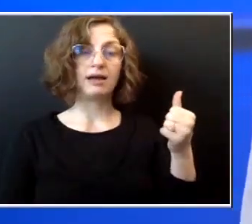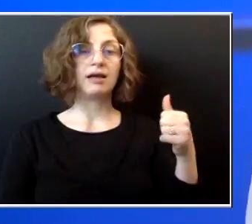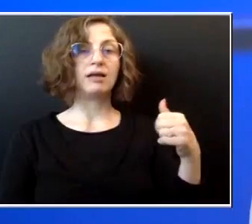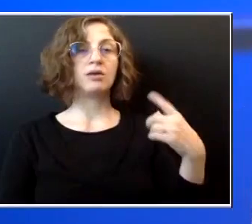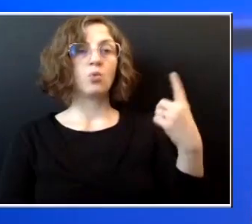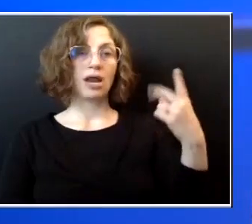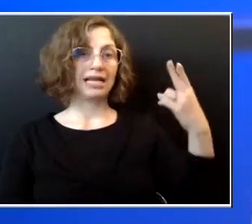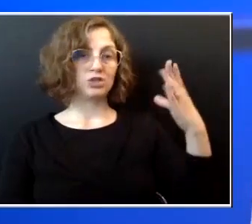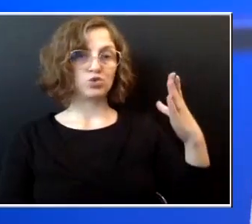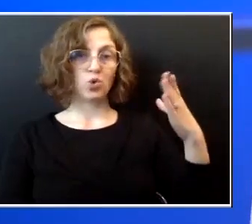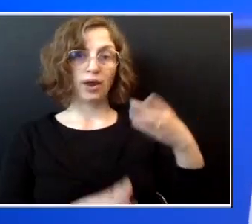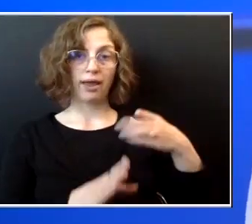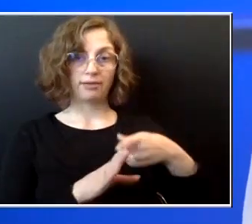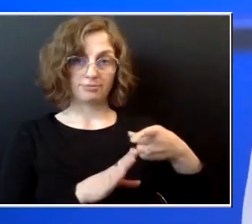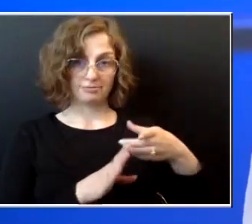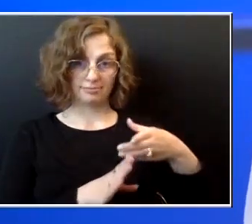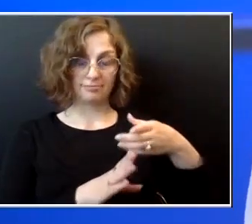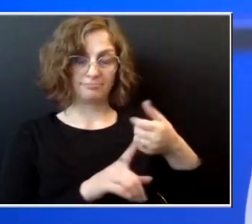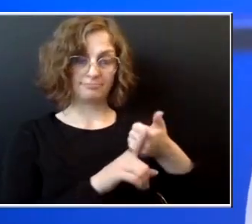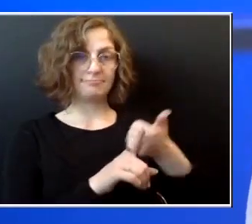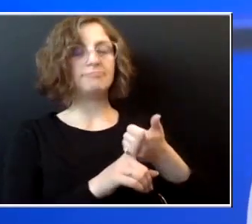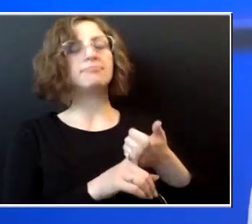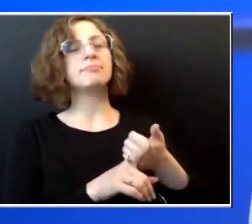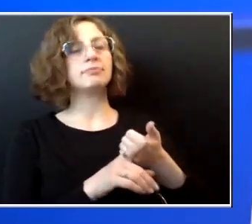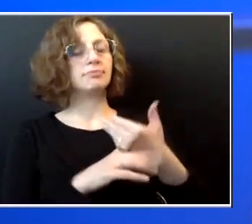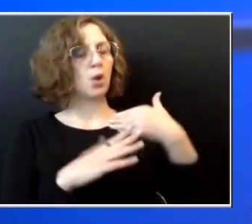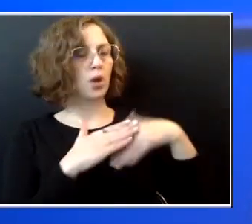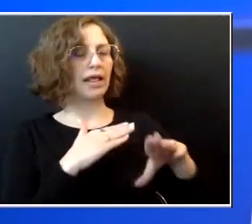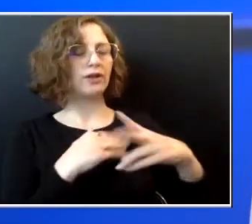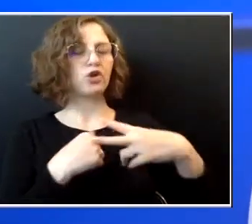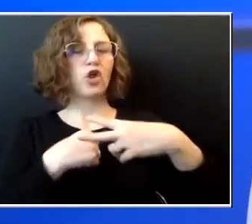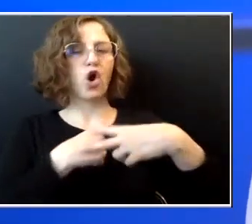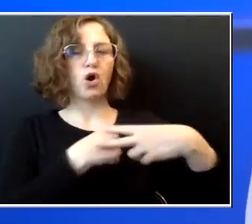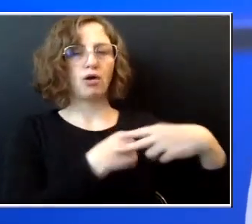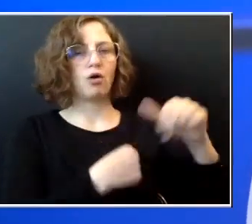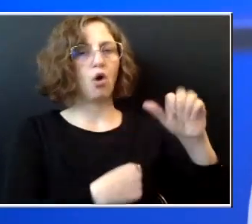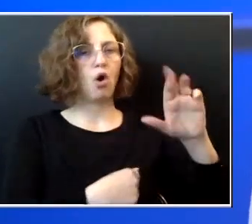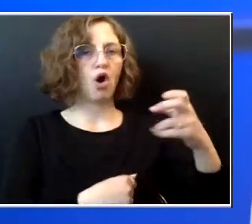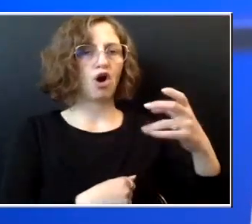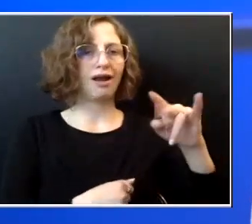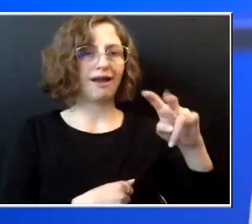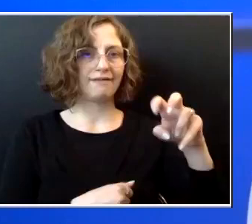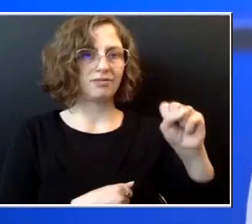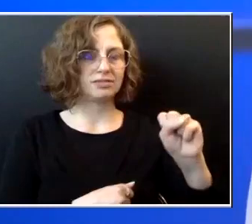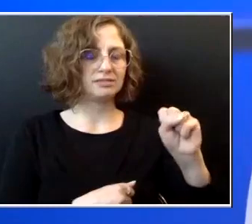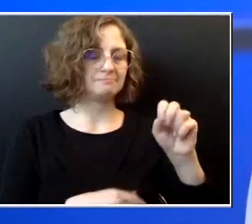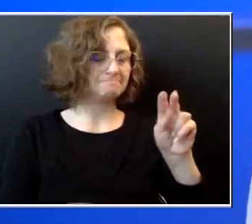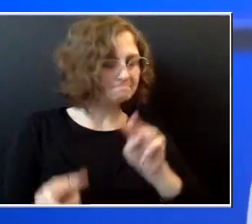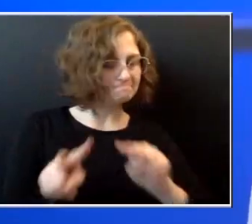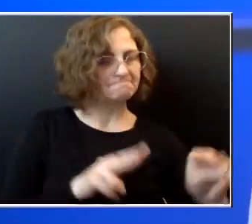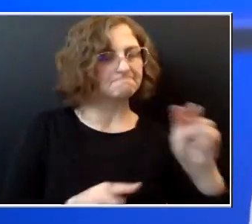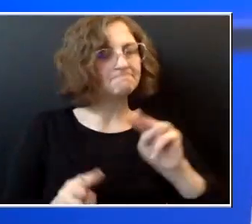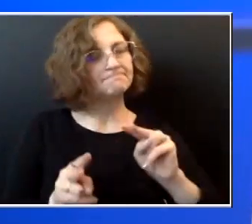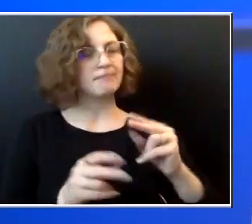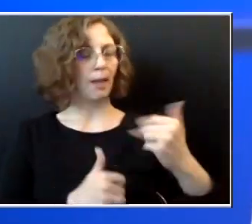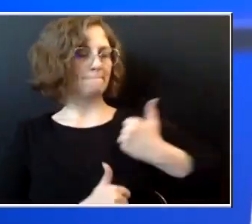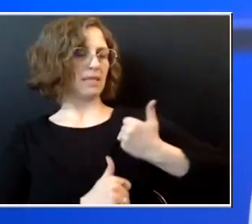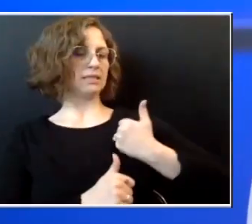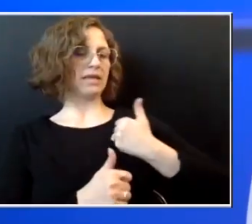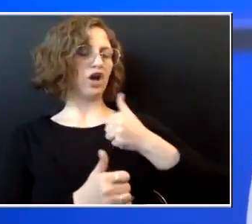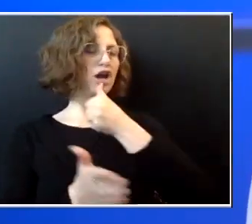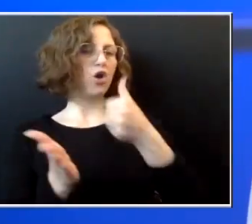here, went into the archives, looked at sort of military correspondence,